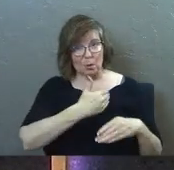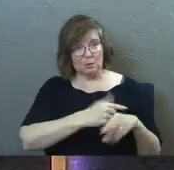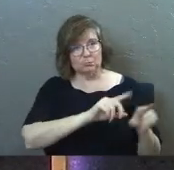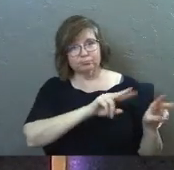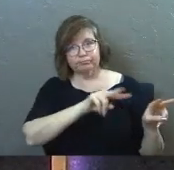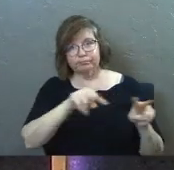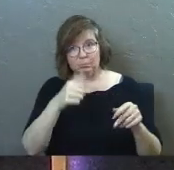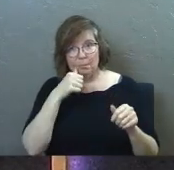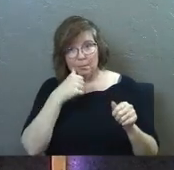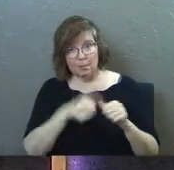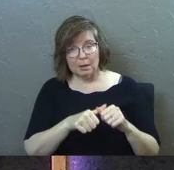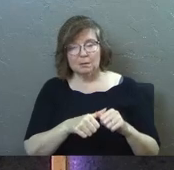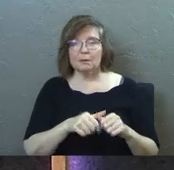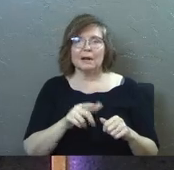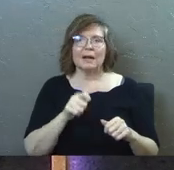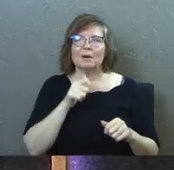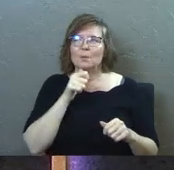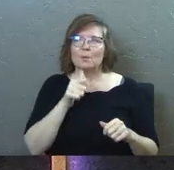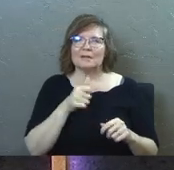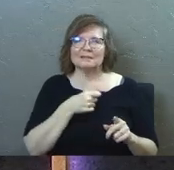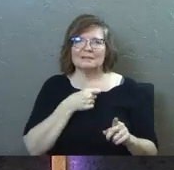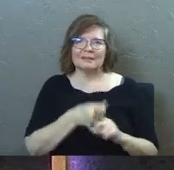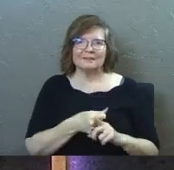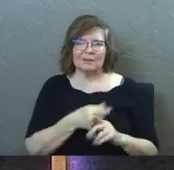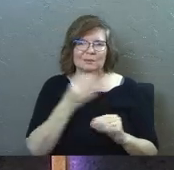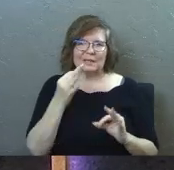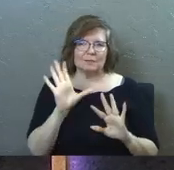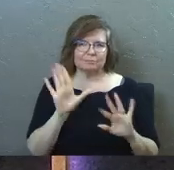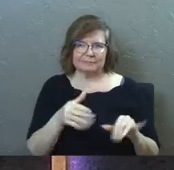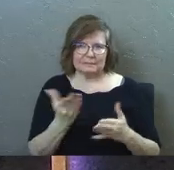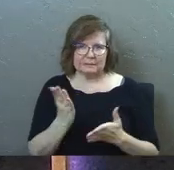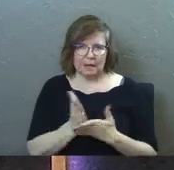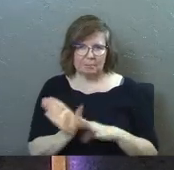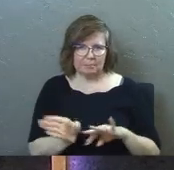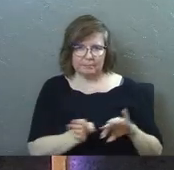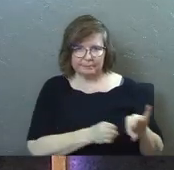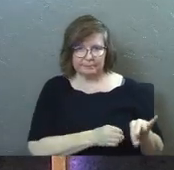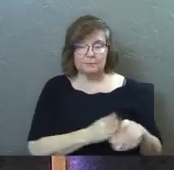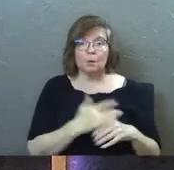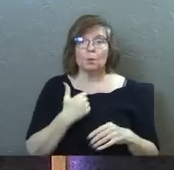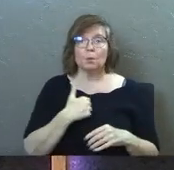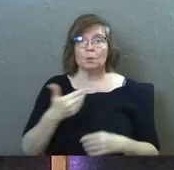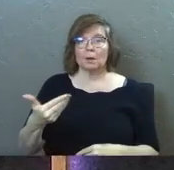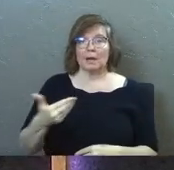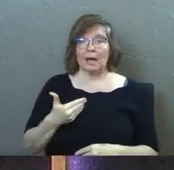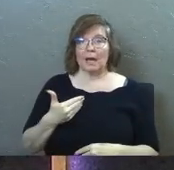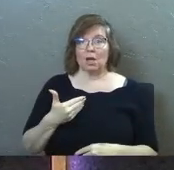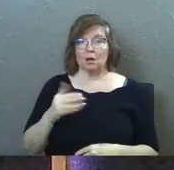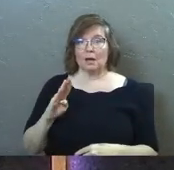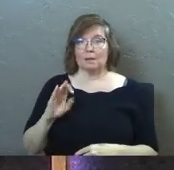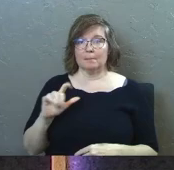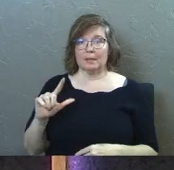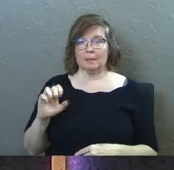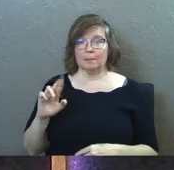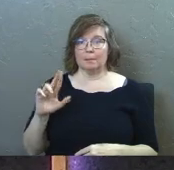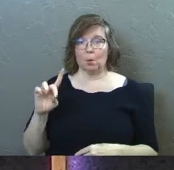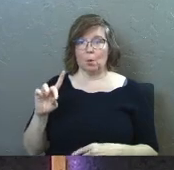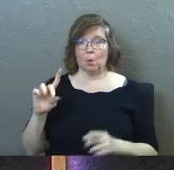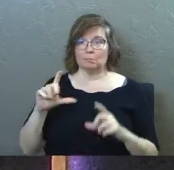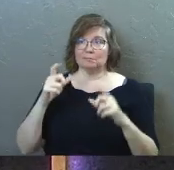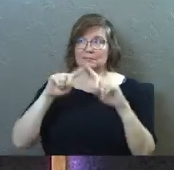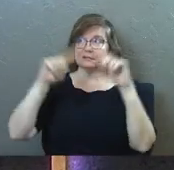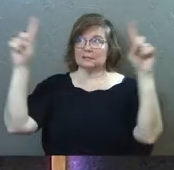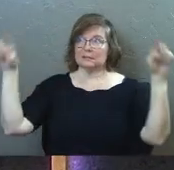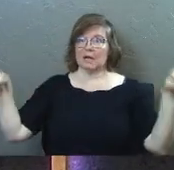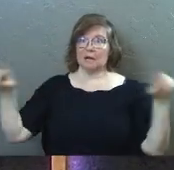that. And it wasn't as effective, and we decided to stop doing windows, and we were going to hire a billboard, and we were going to put